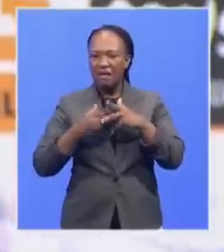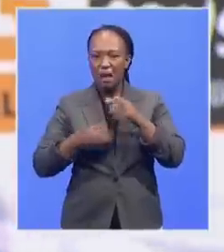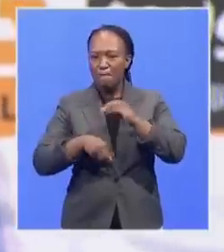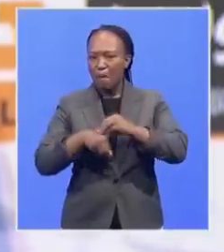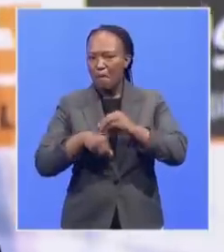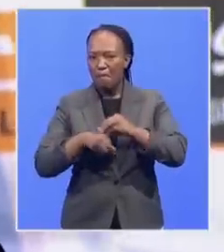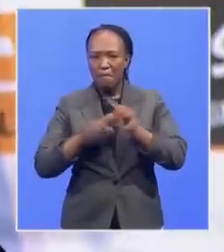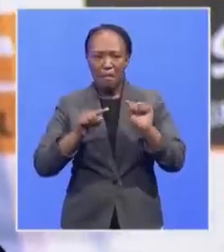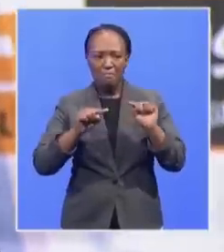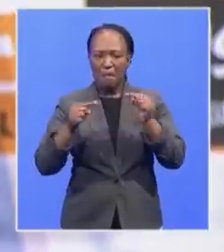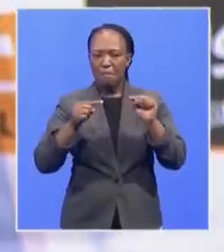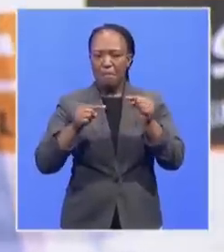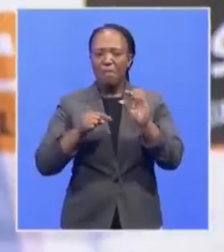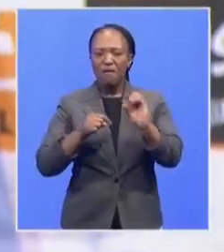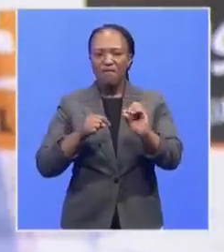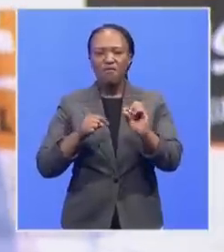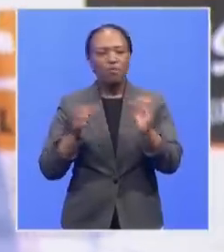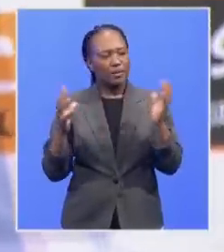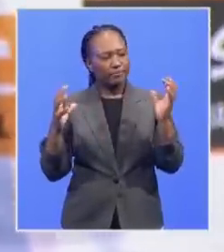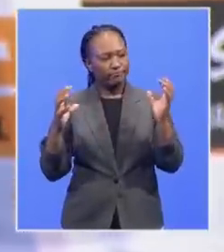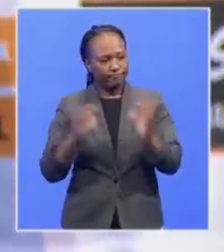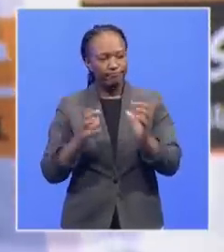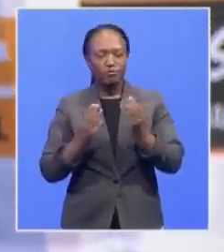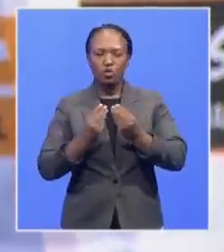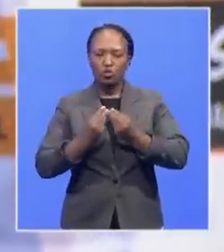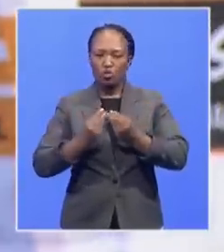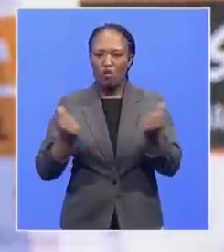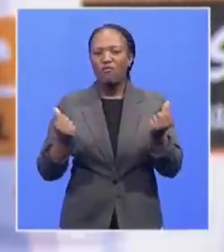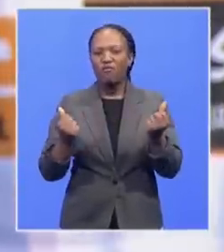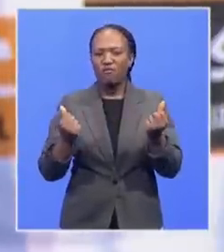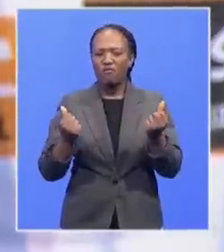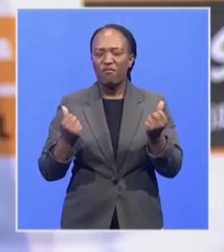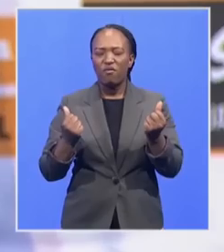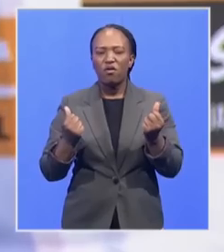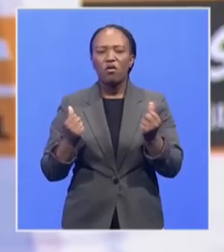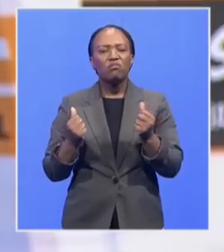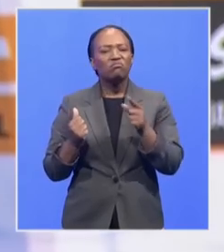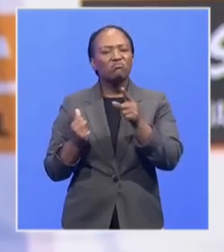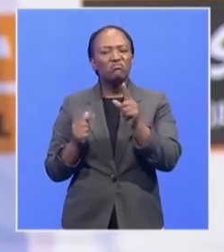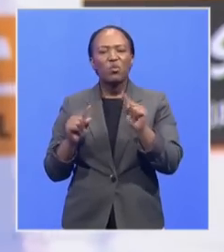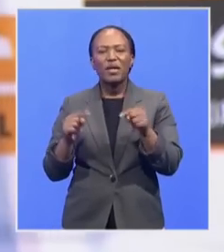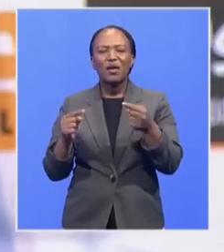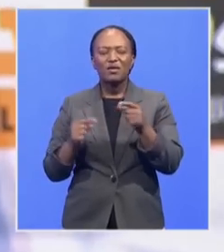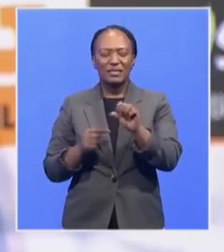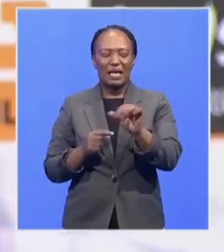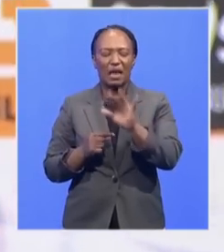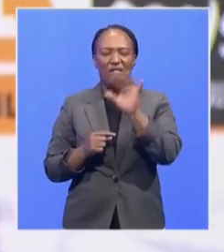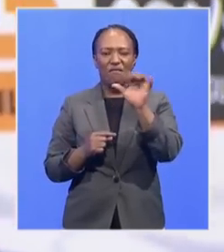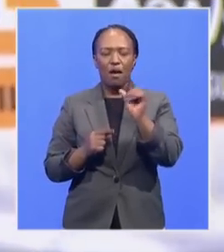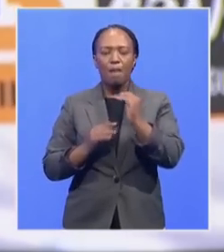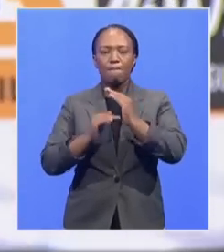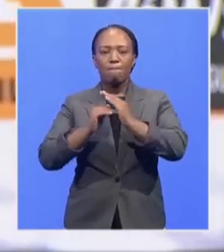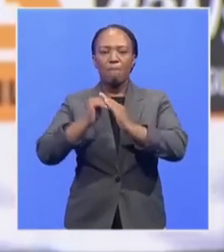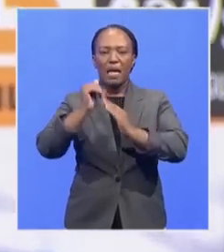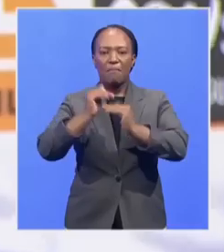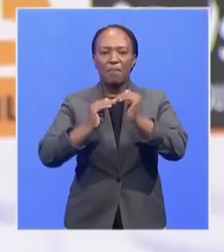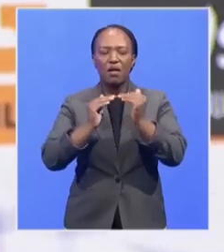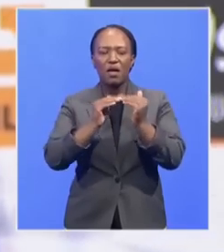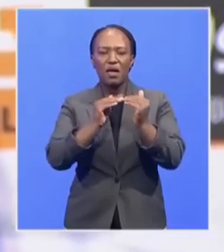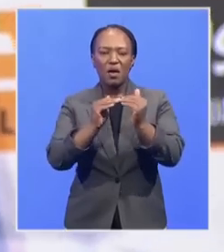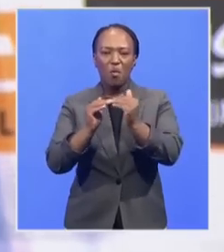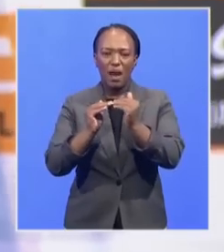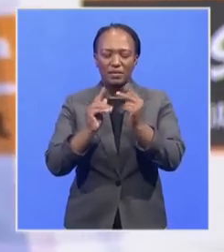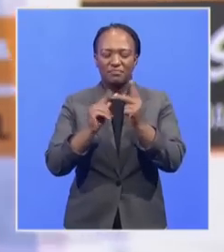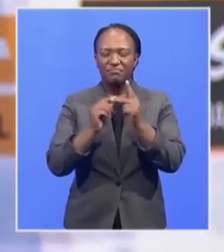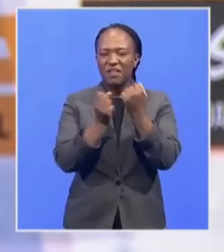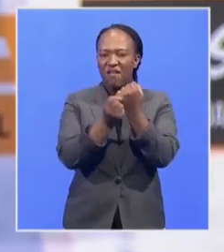We cannot build a better South Africa of equality of freedom and social justice for